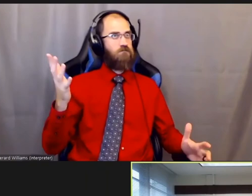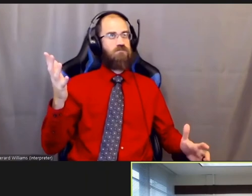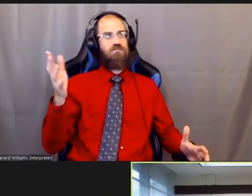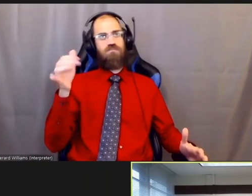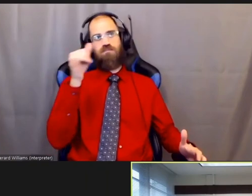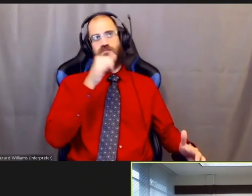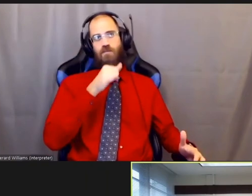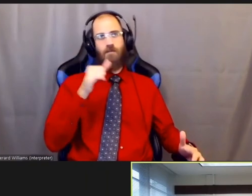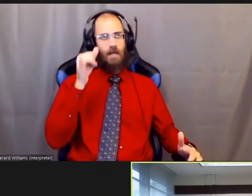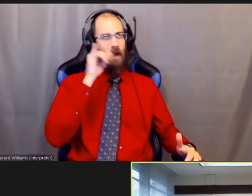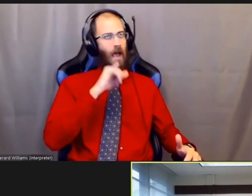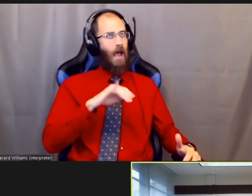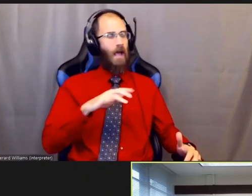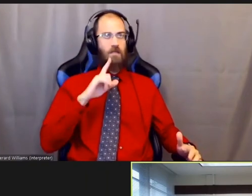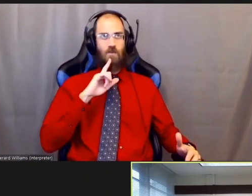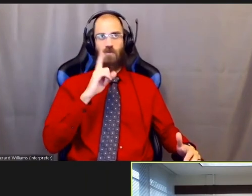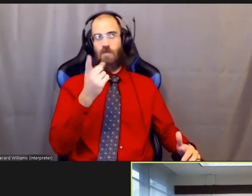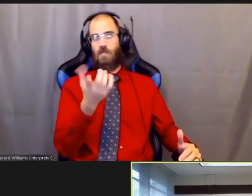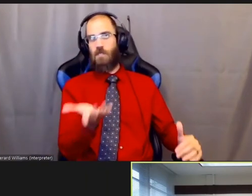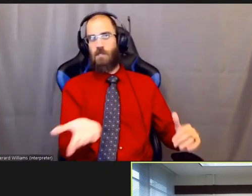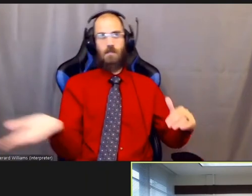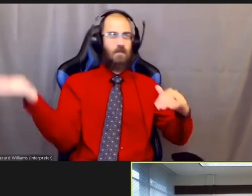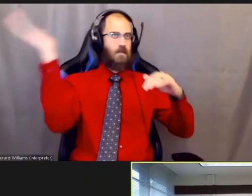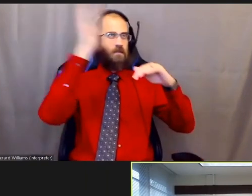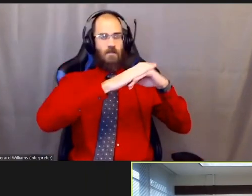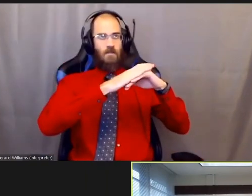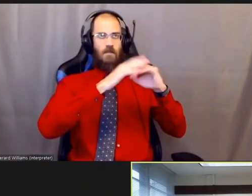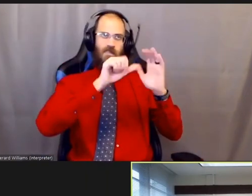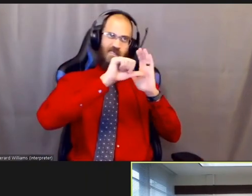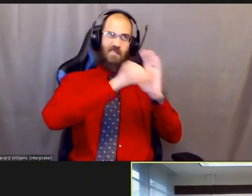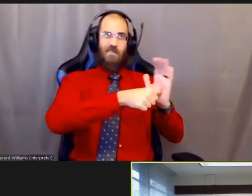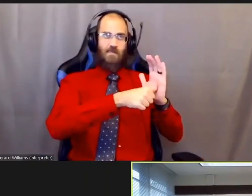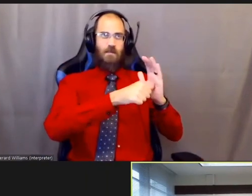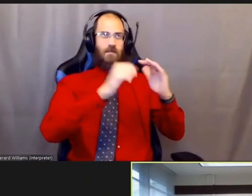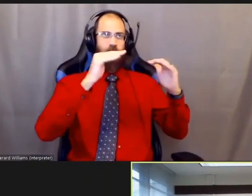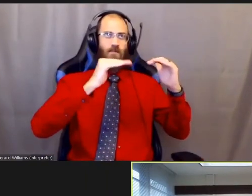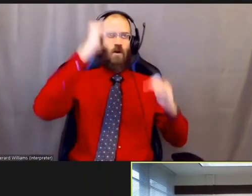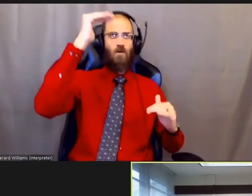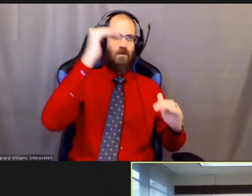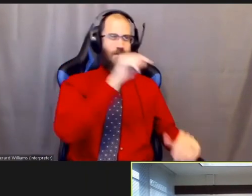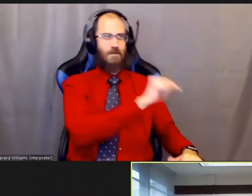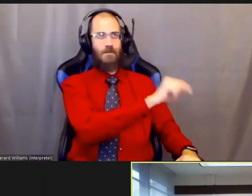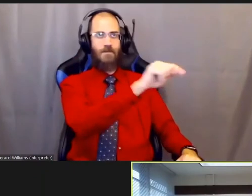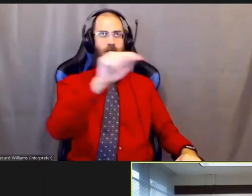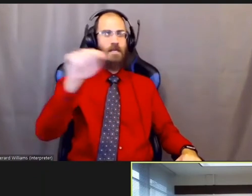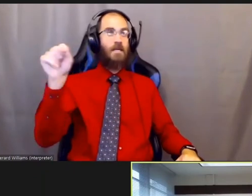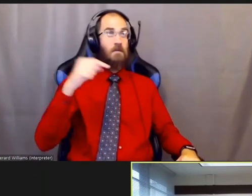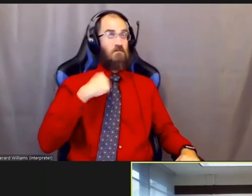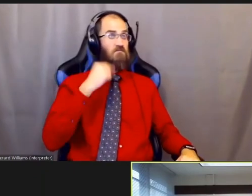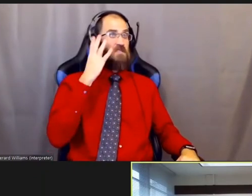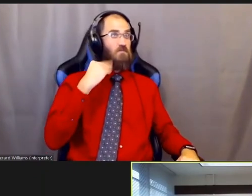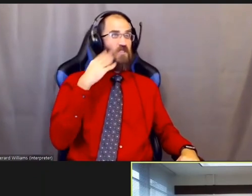multiplied and reinforced where things are. And I had an experience earlier this week where